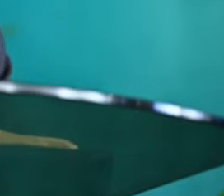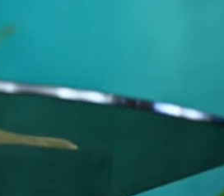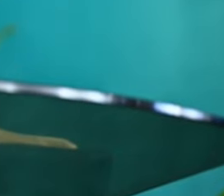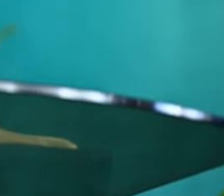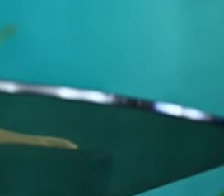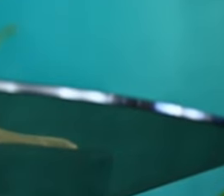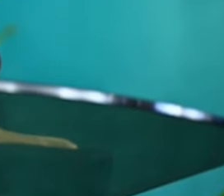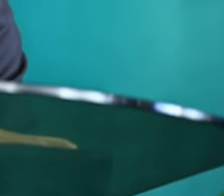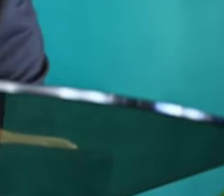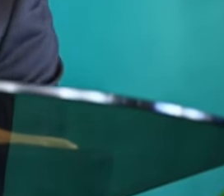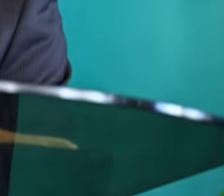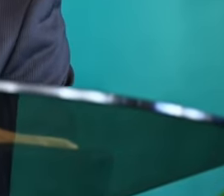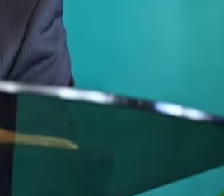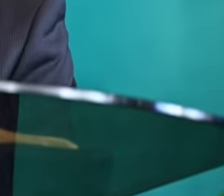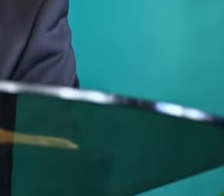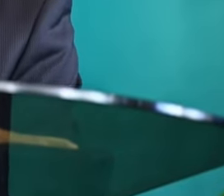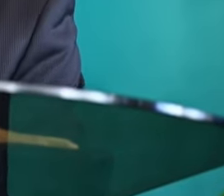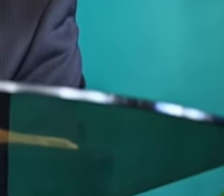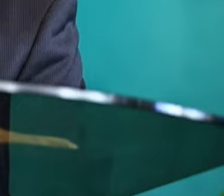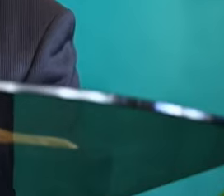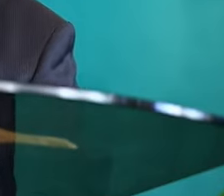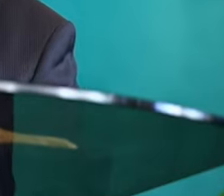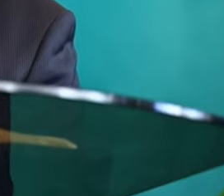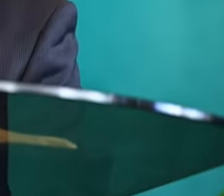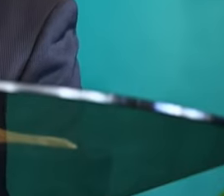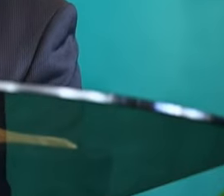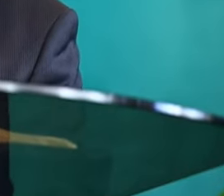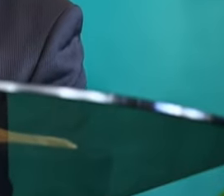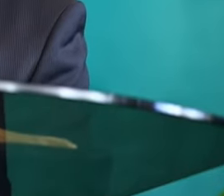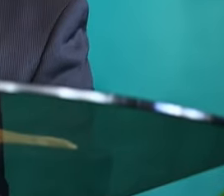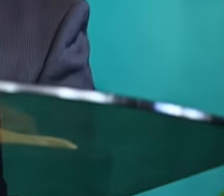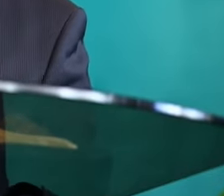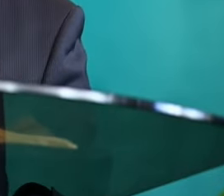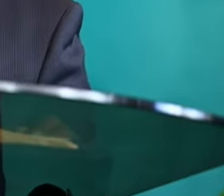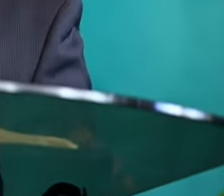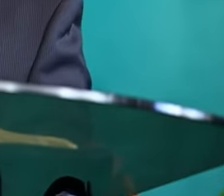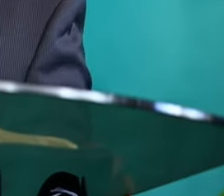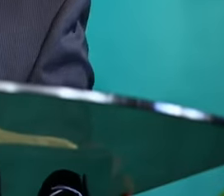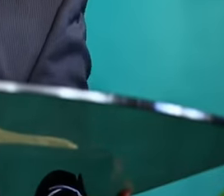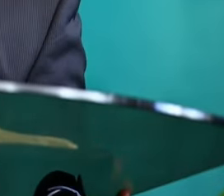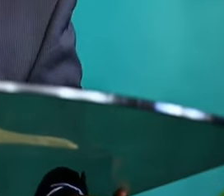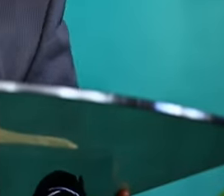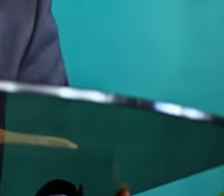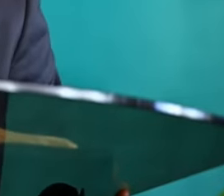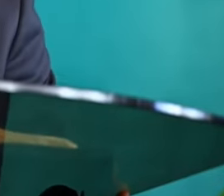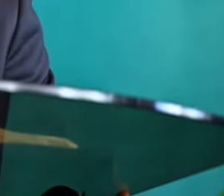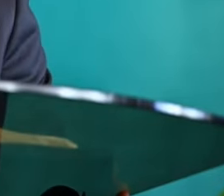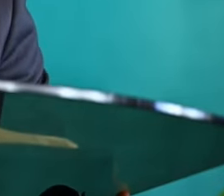verse number 13 that Jonathan climbed using his hands and